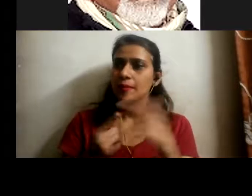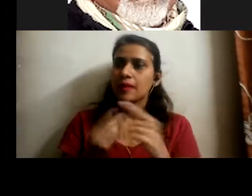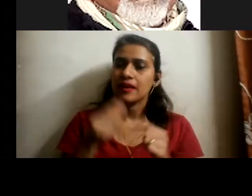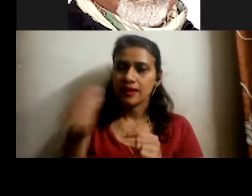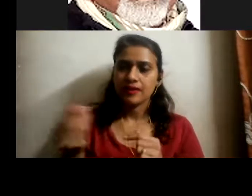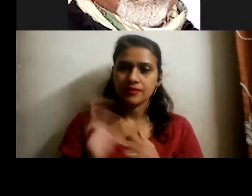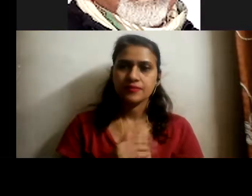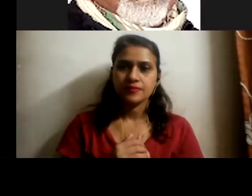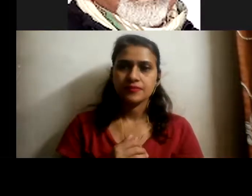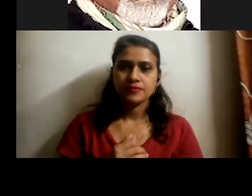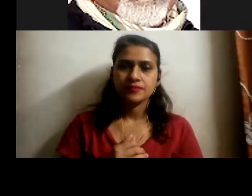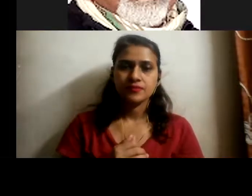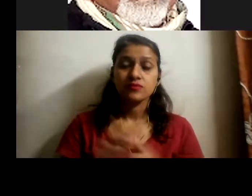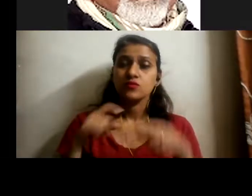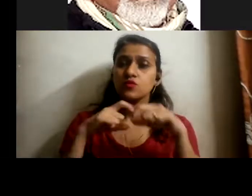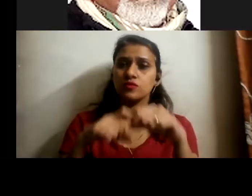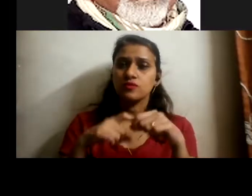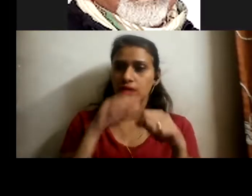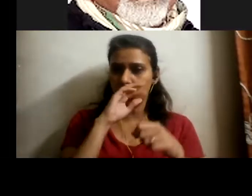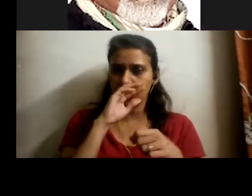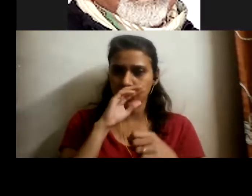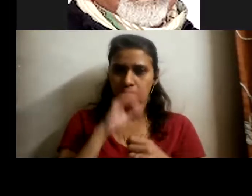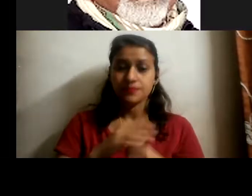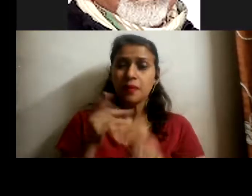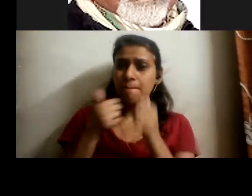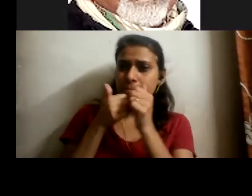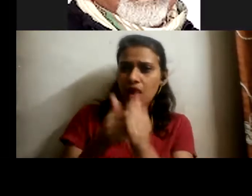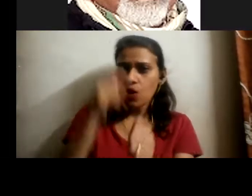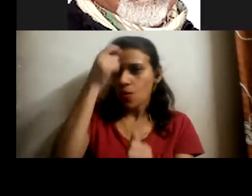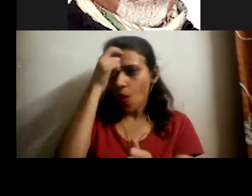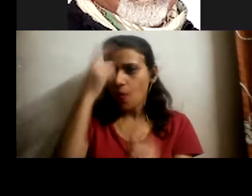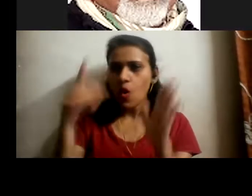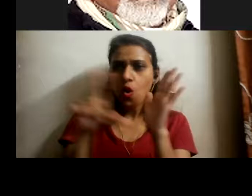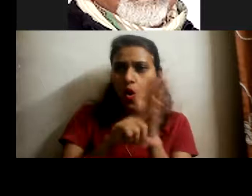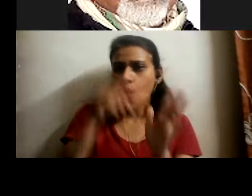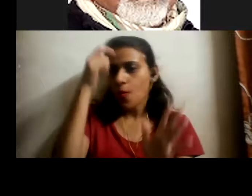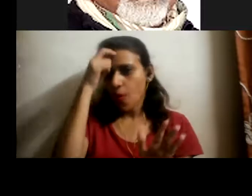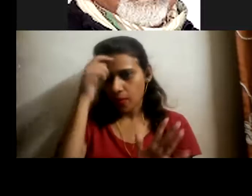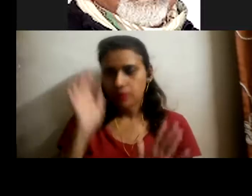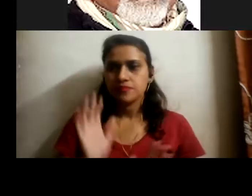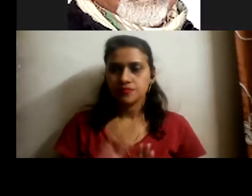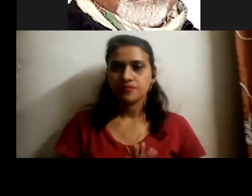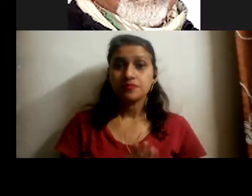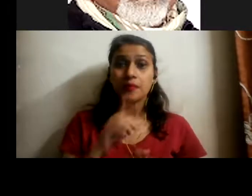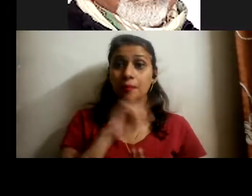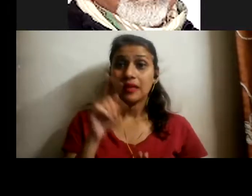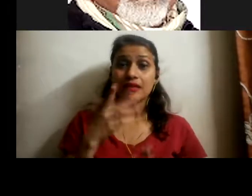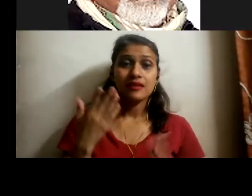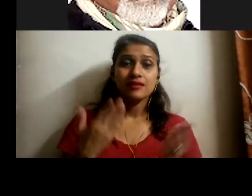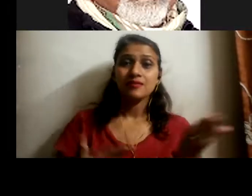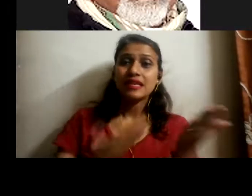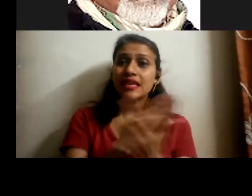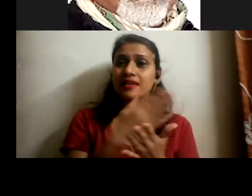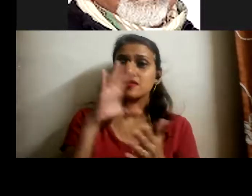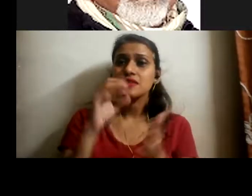particular question at hand, particular problem, law problem. Okay, but in case of case commentaries, you're not